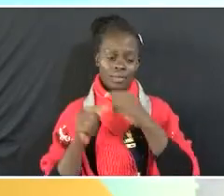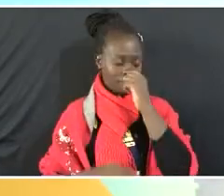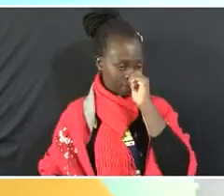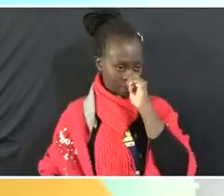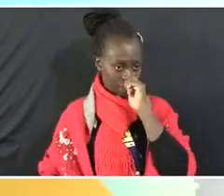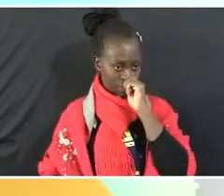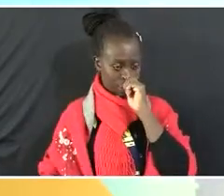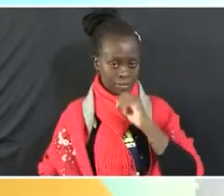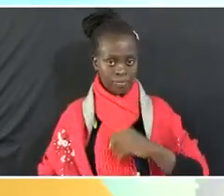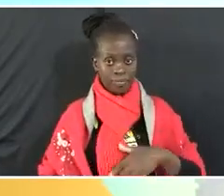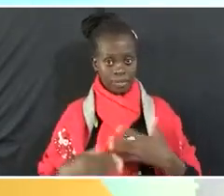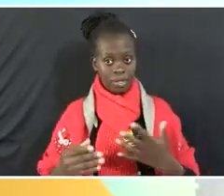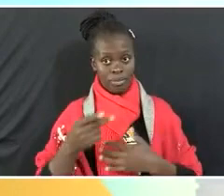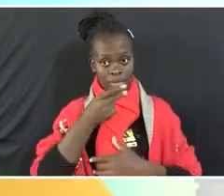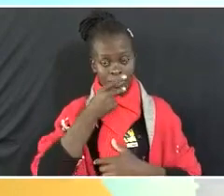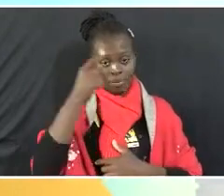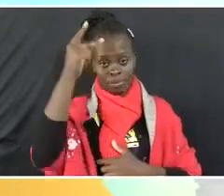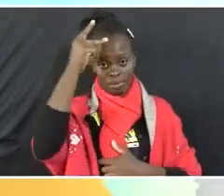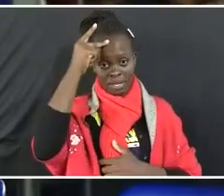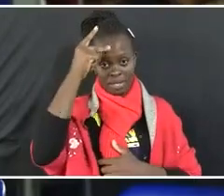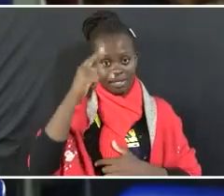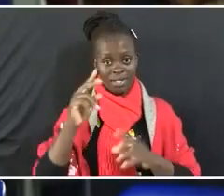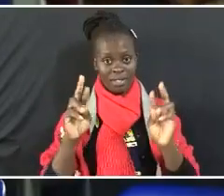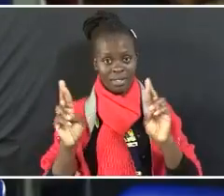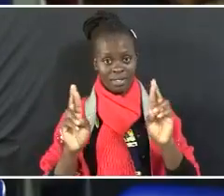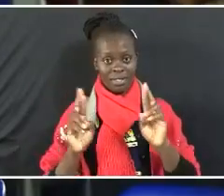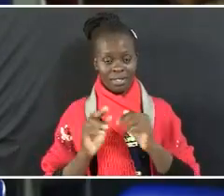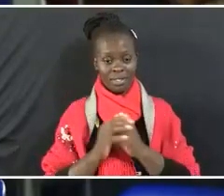How many parents wanatembea na roho mkononi?